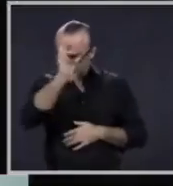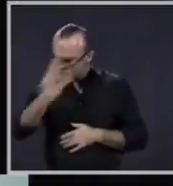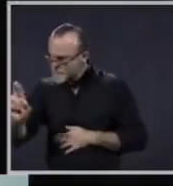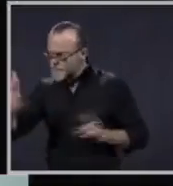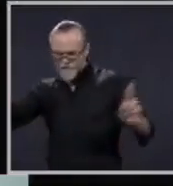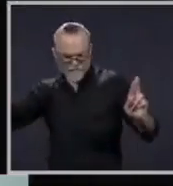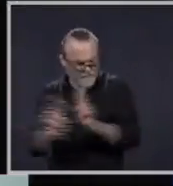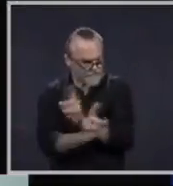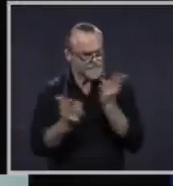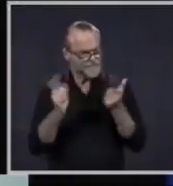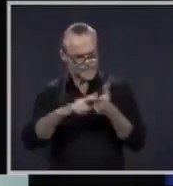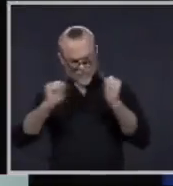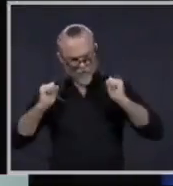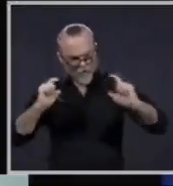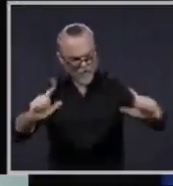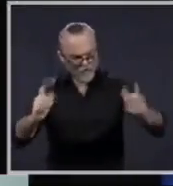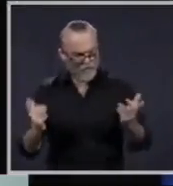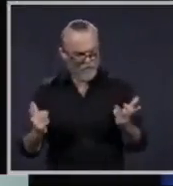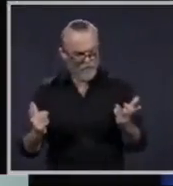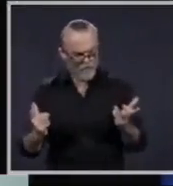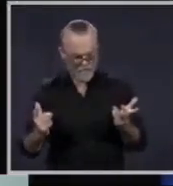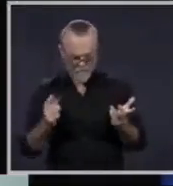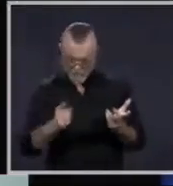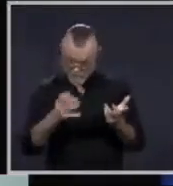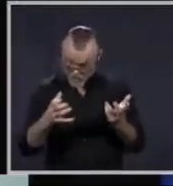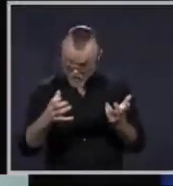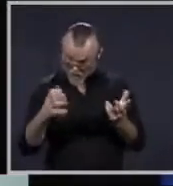Arruda. I think that